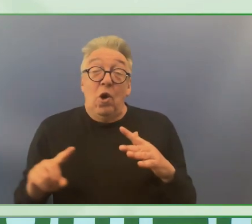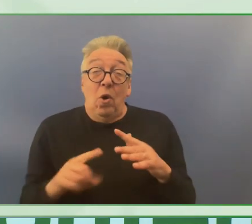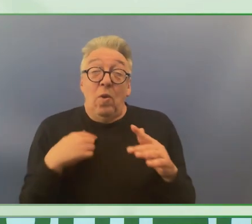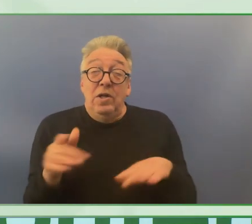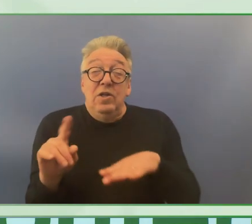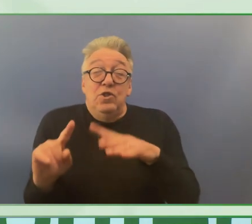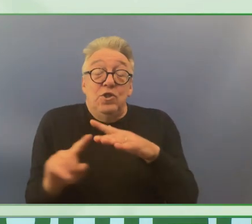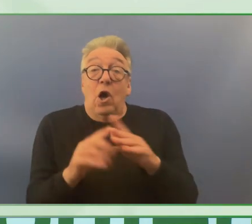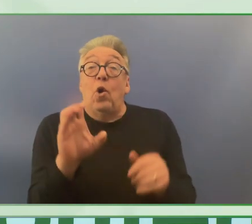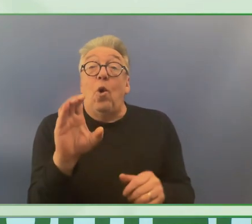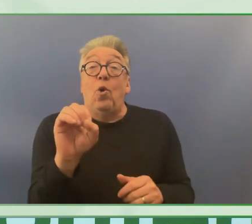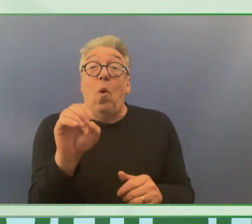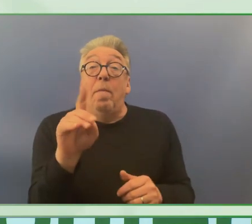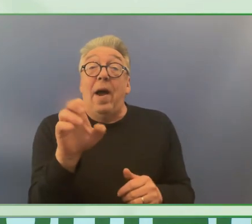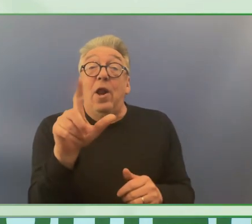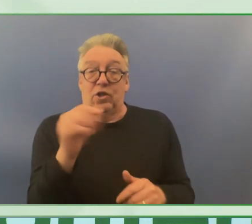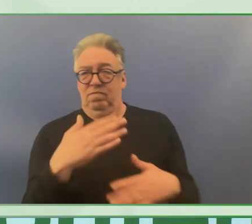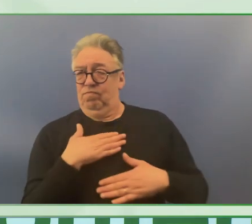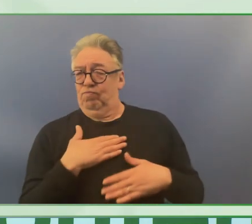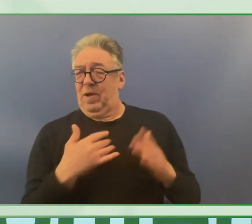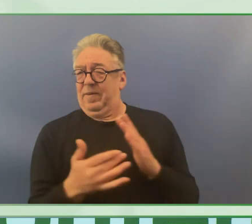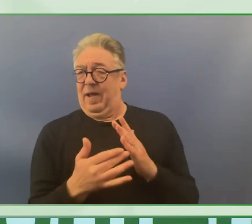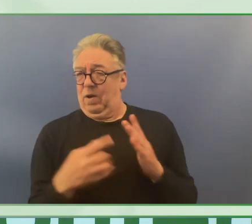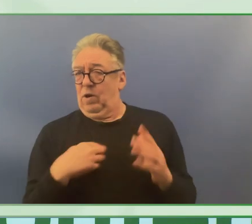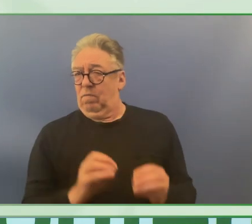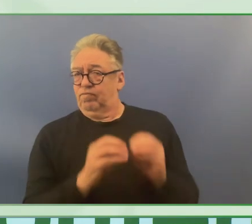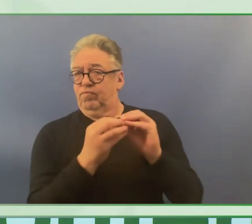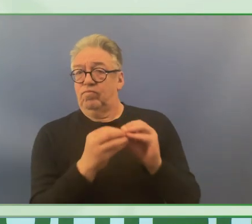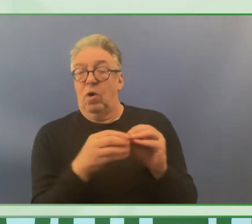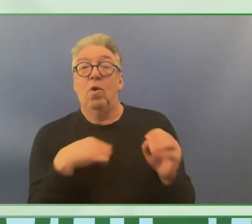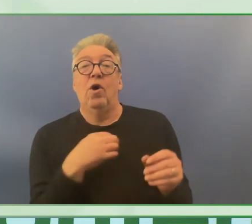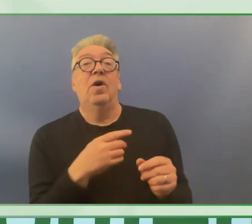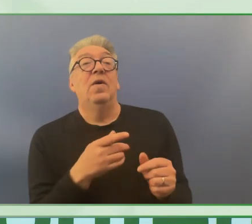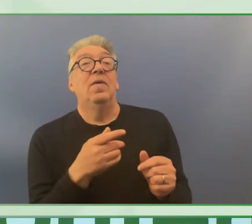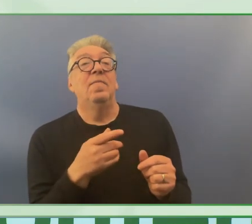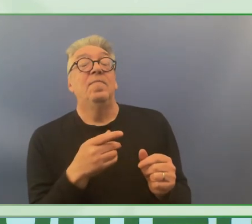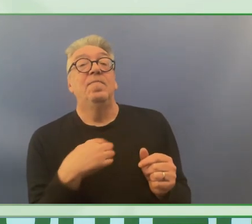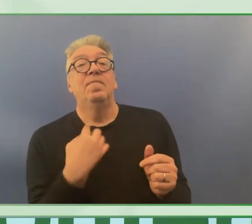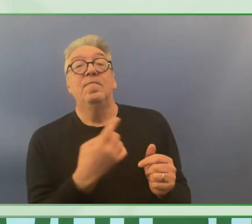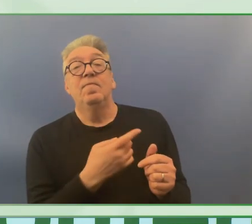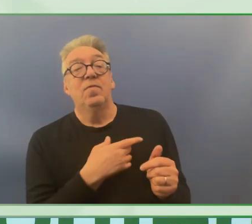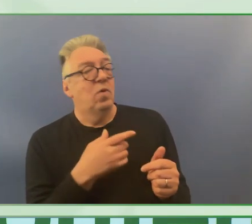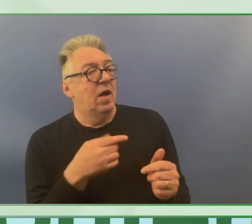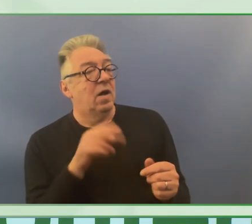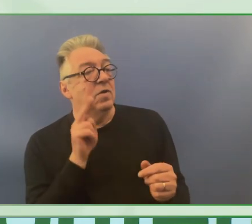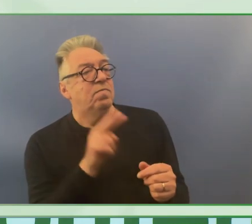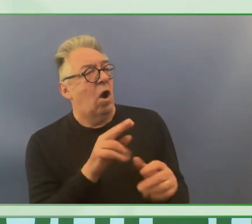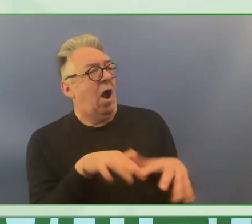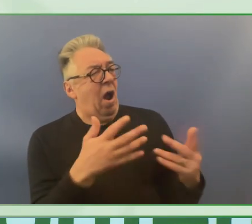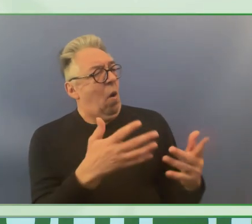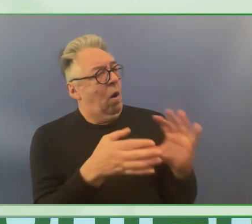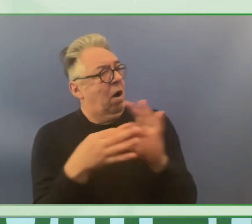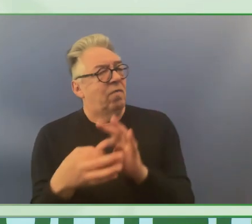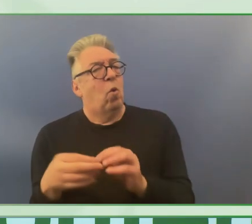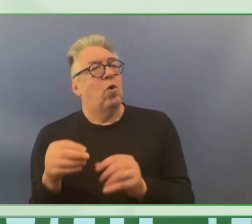technology, we were working with our team in terms of how does that work for a screen reader user. And what we